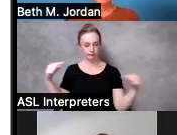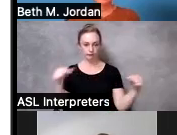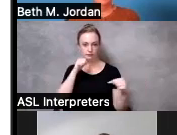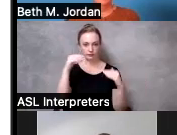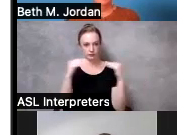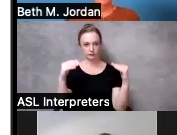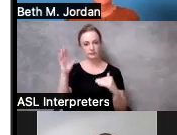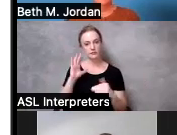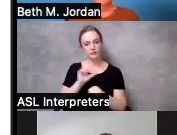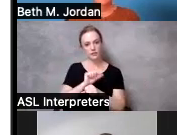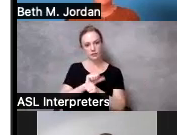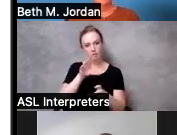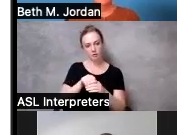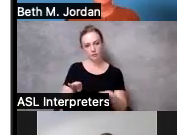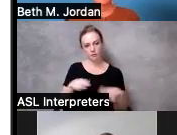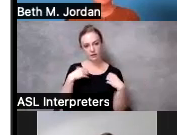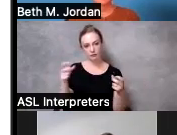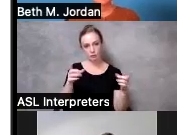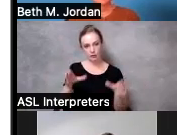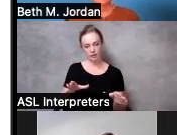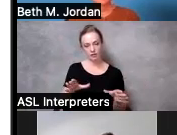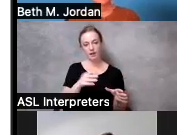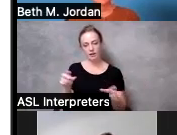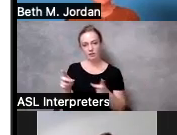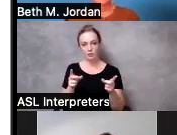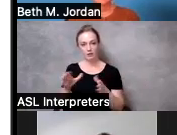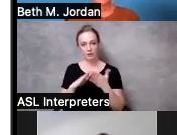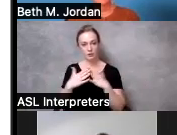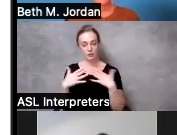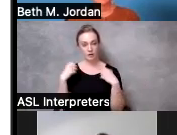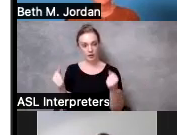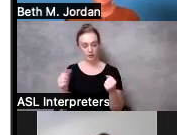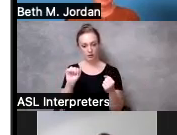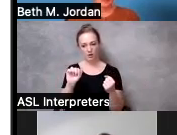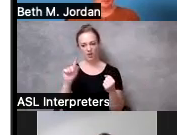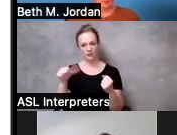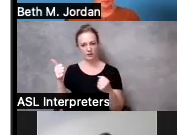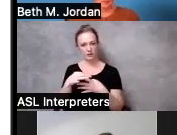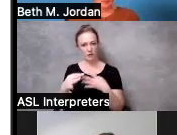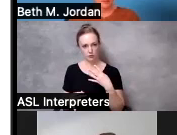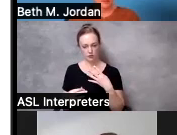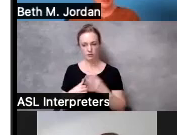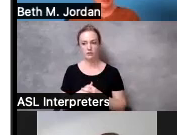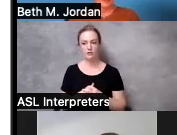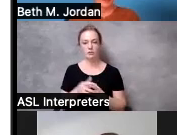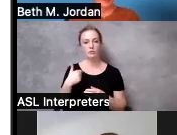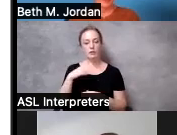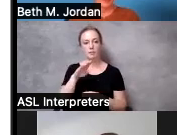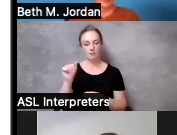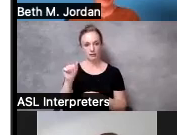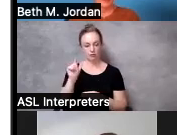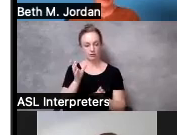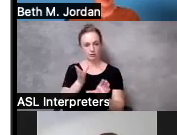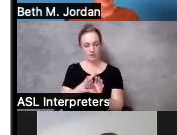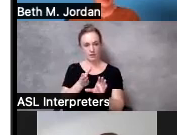include Behavioral Health Director and Director of Community Alternatives at the department. Leslie has a bachelor's degree in psychology from